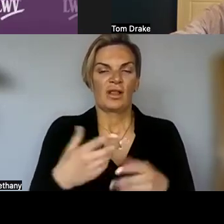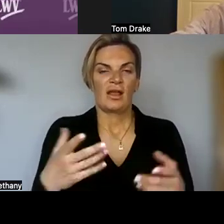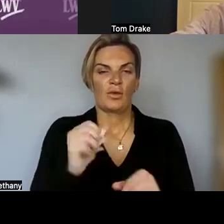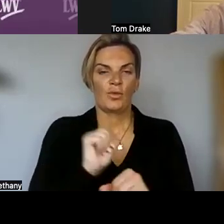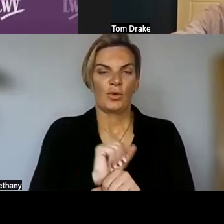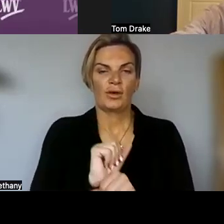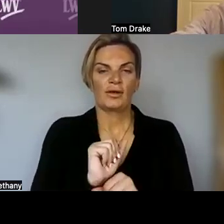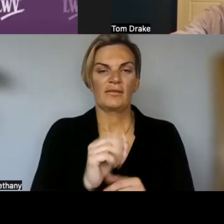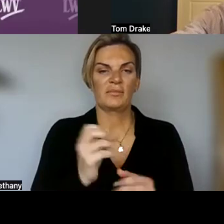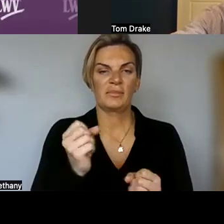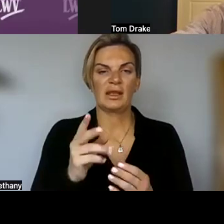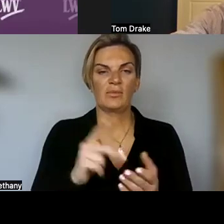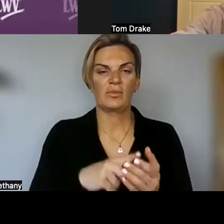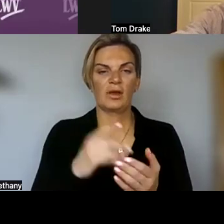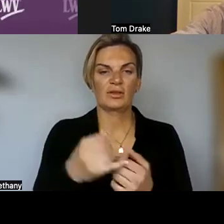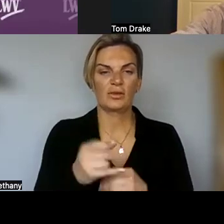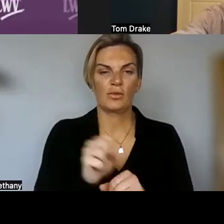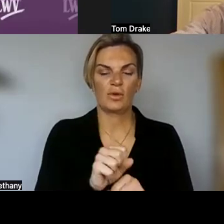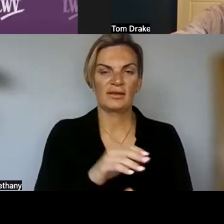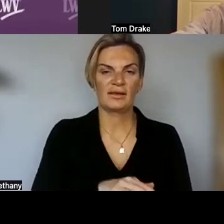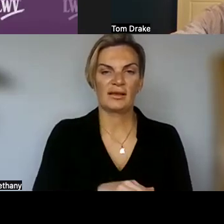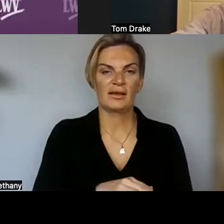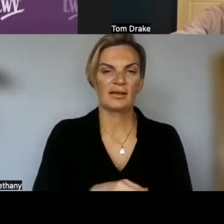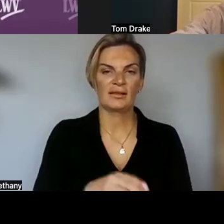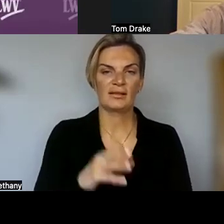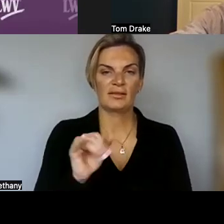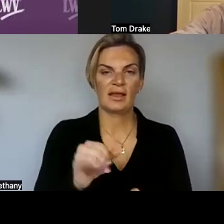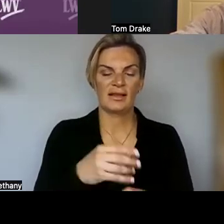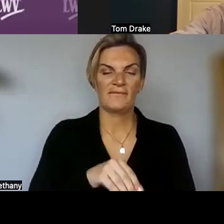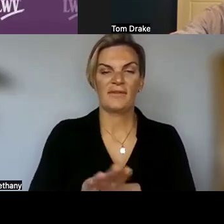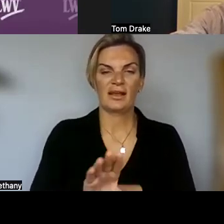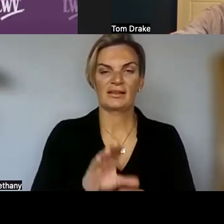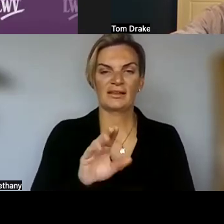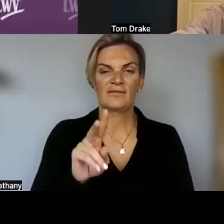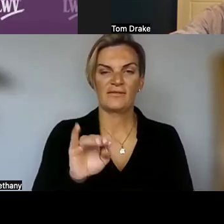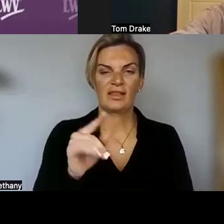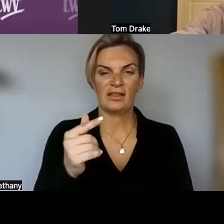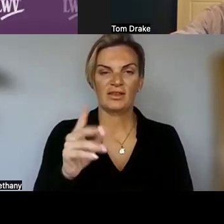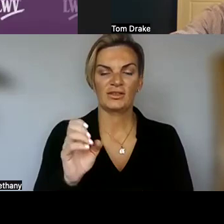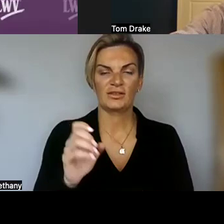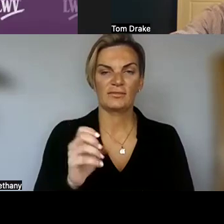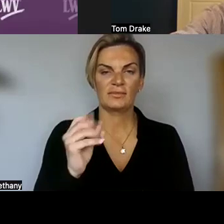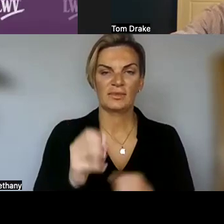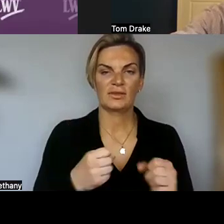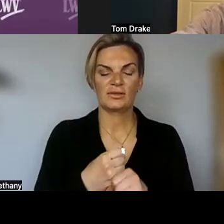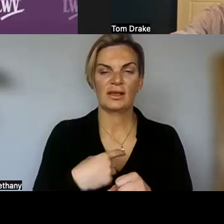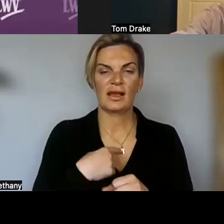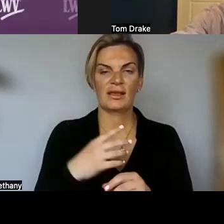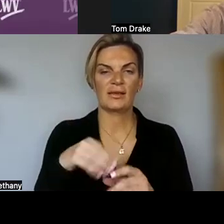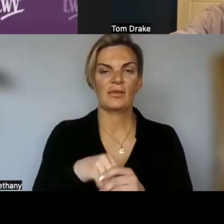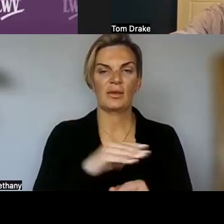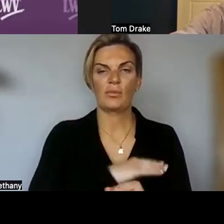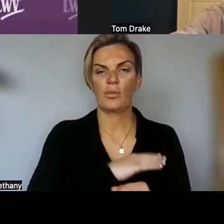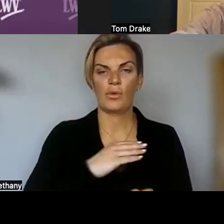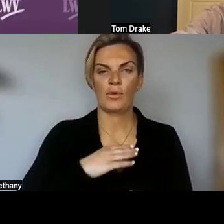projects that are worked on in this village and affect the village. Over the years, I came onto the board while